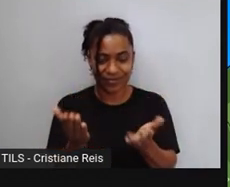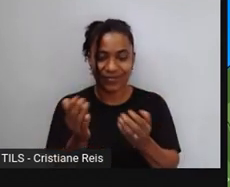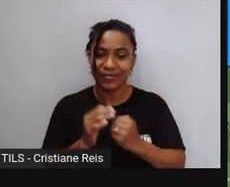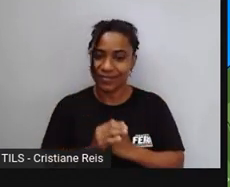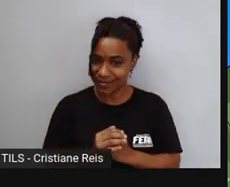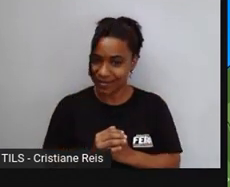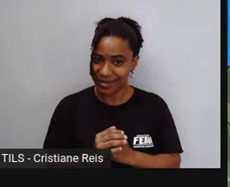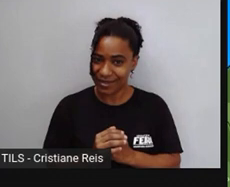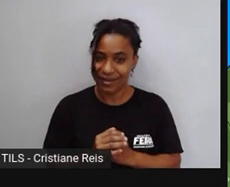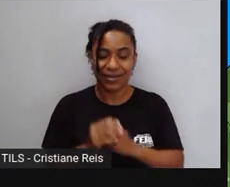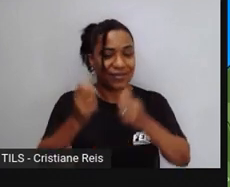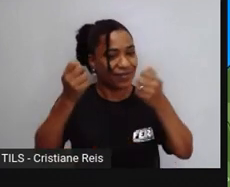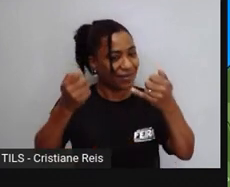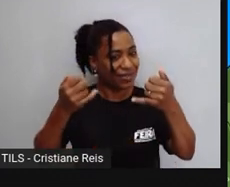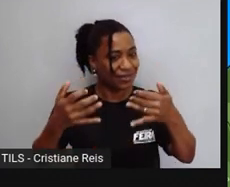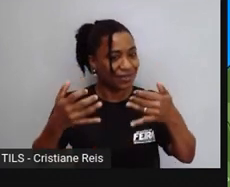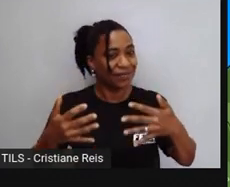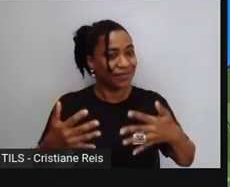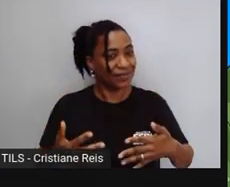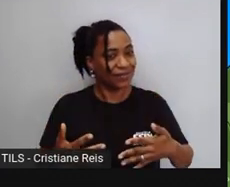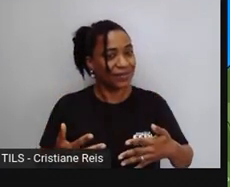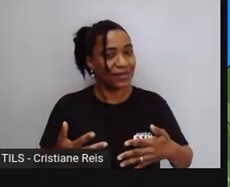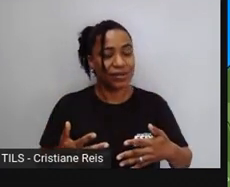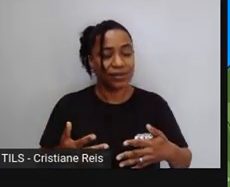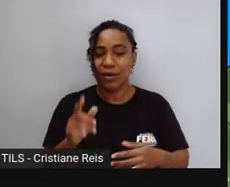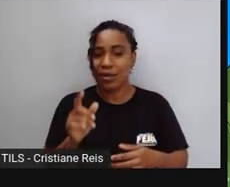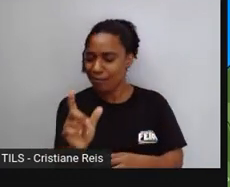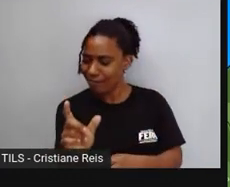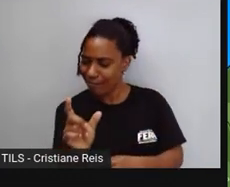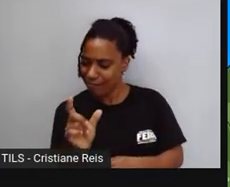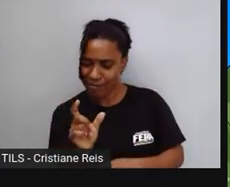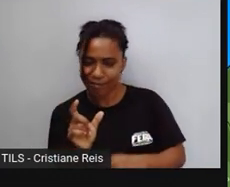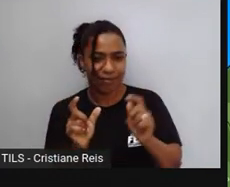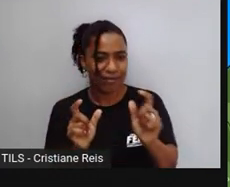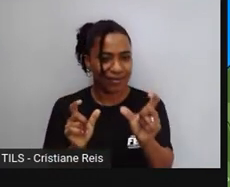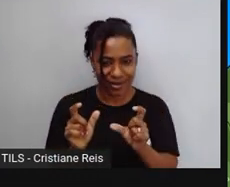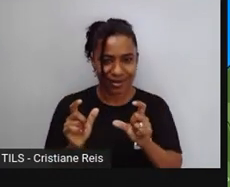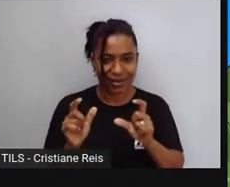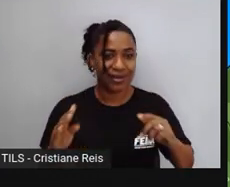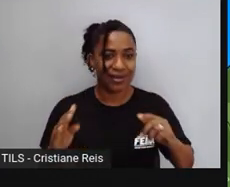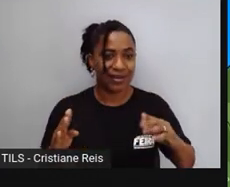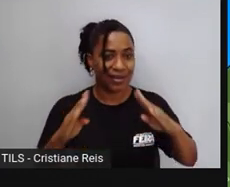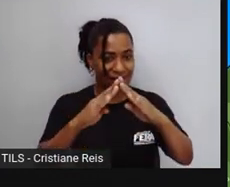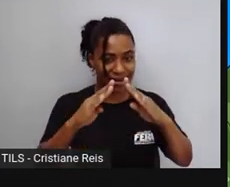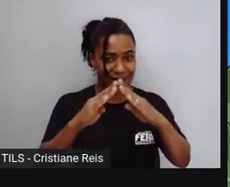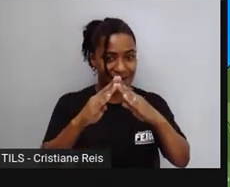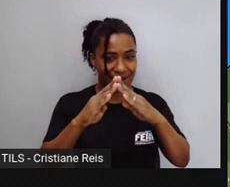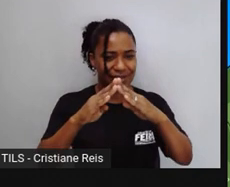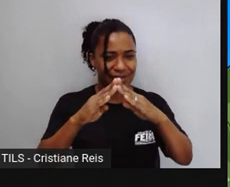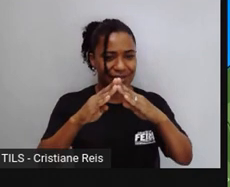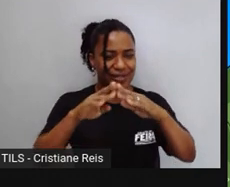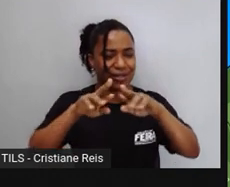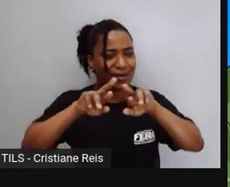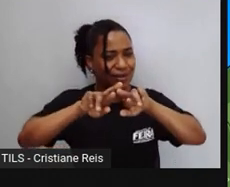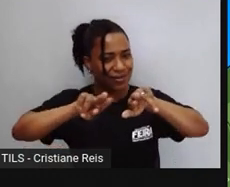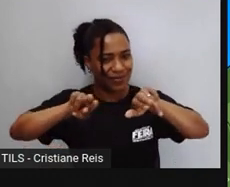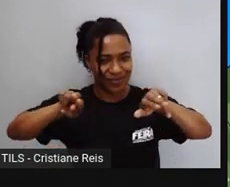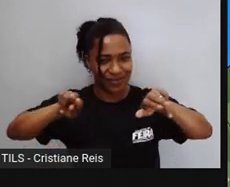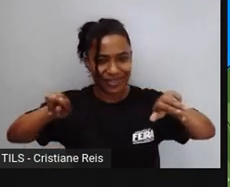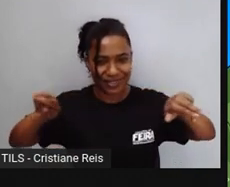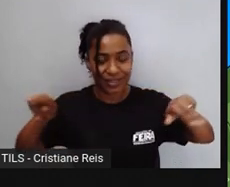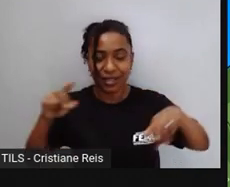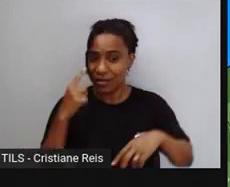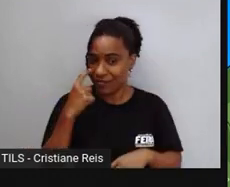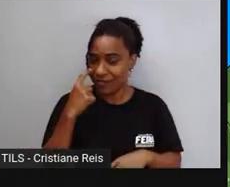tratar justamente de um vocabulário relacionado aos diferentes tipos de casa. Então, você vai visualizar